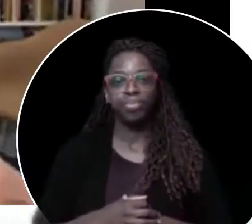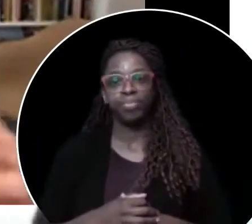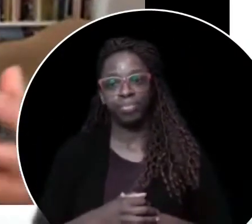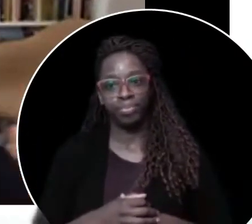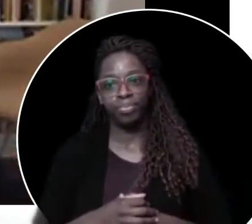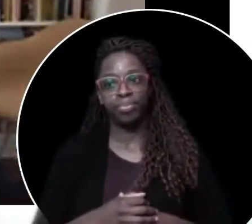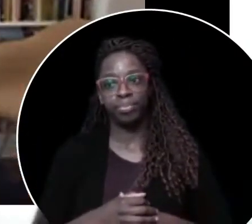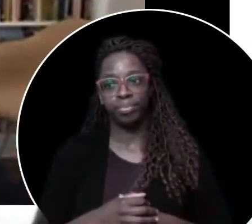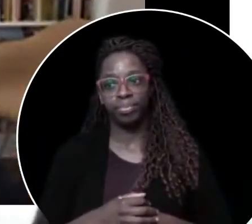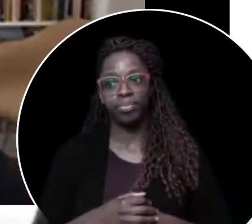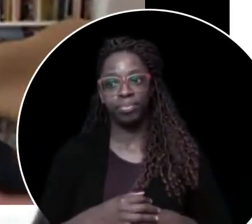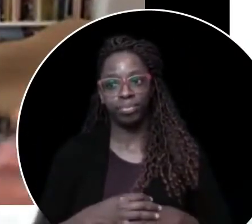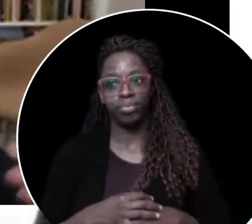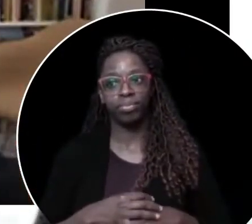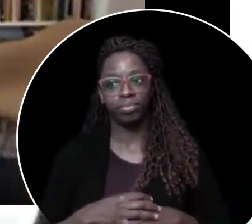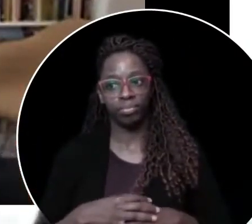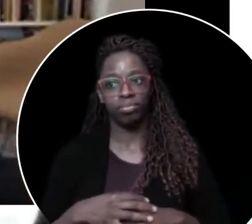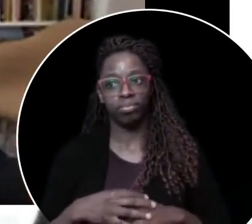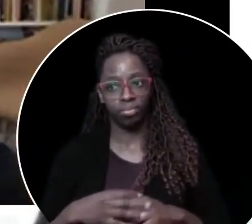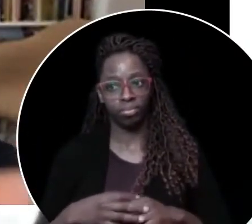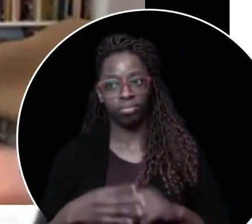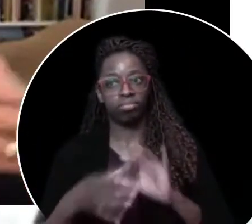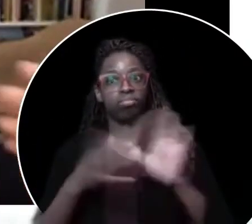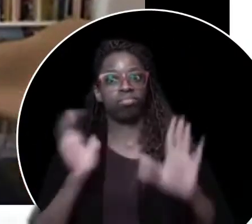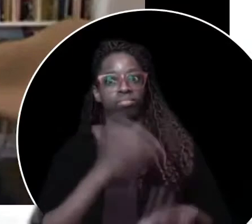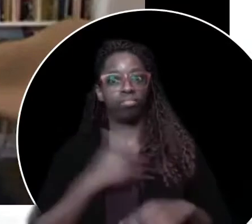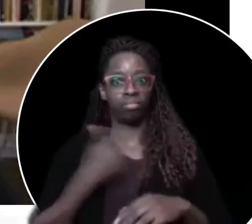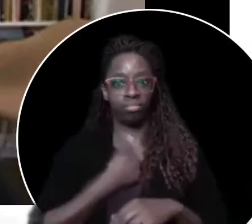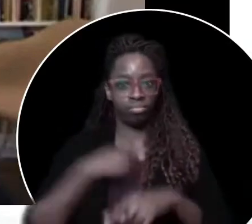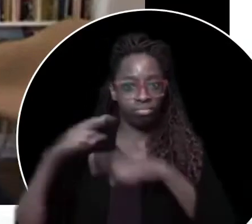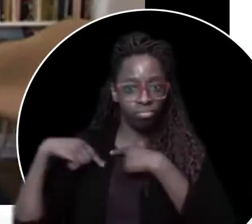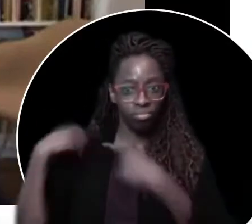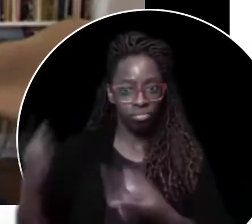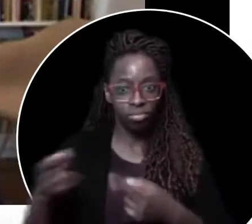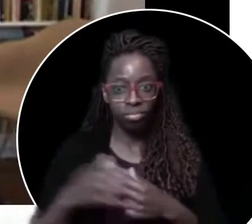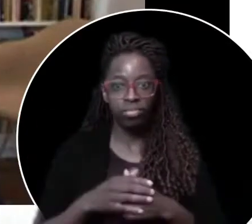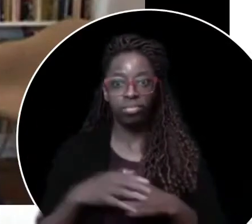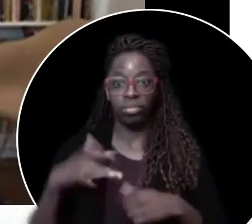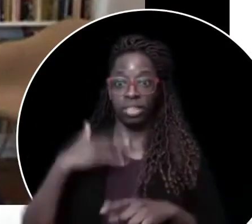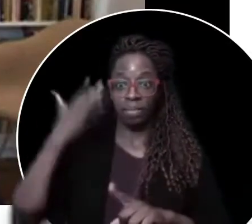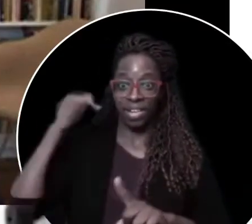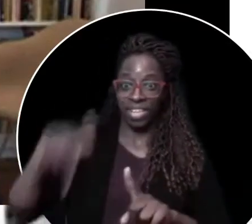other parts of the world for inspiration, for knowledge.